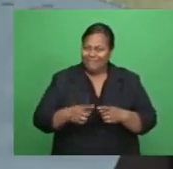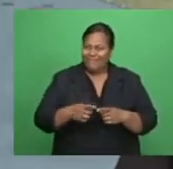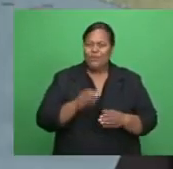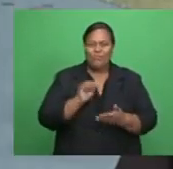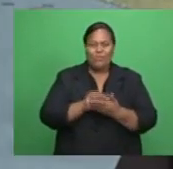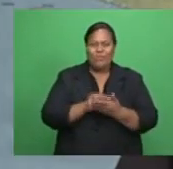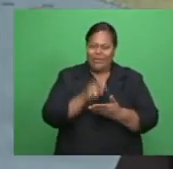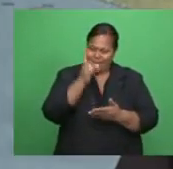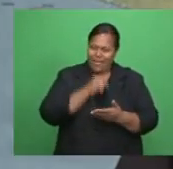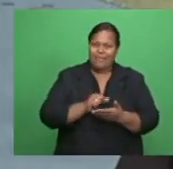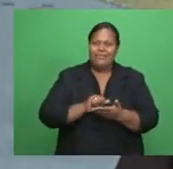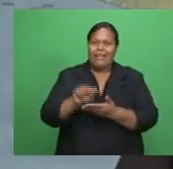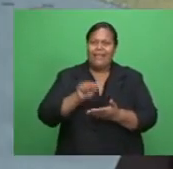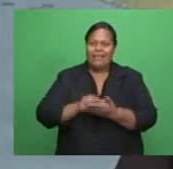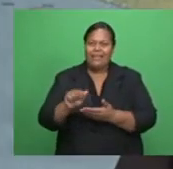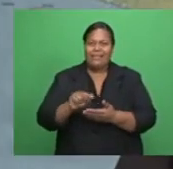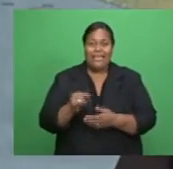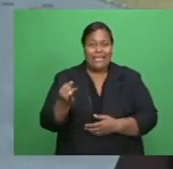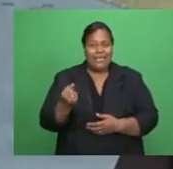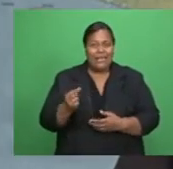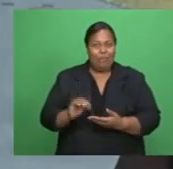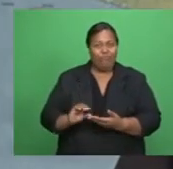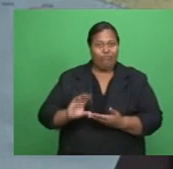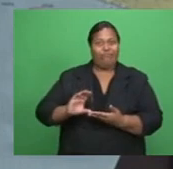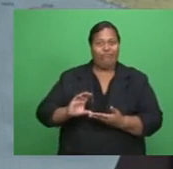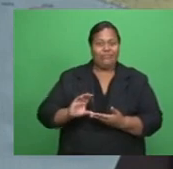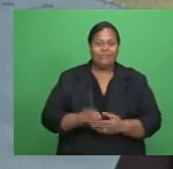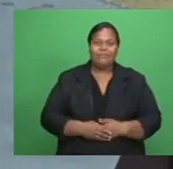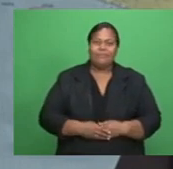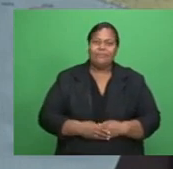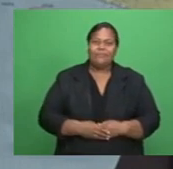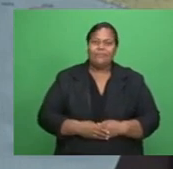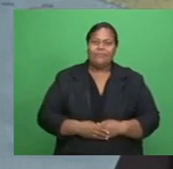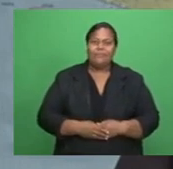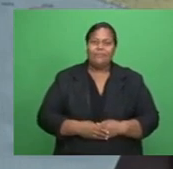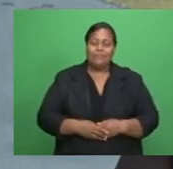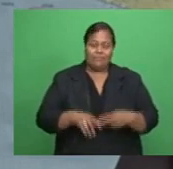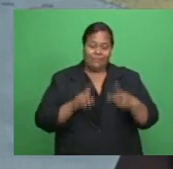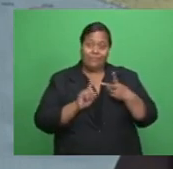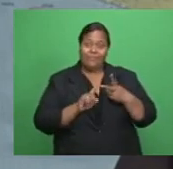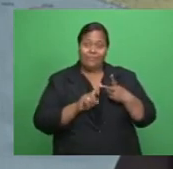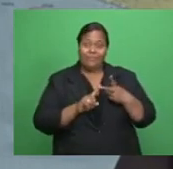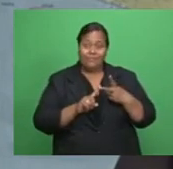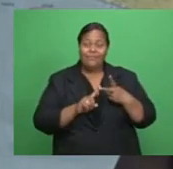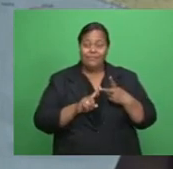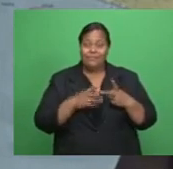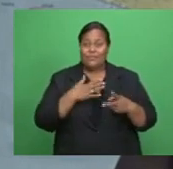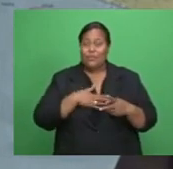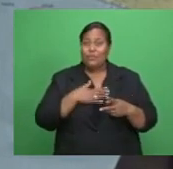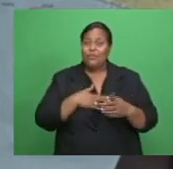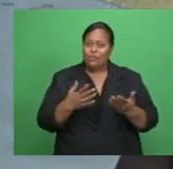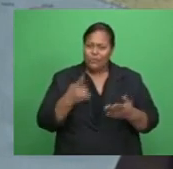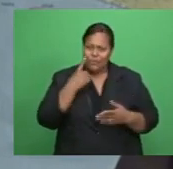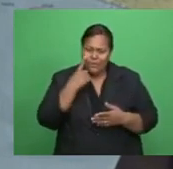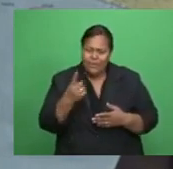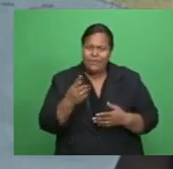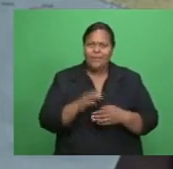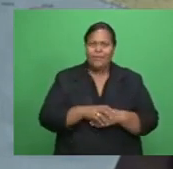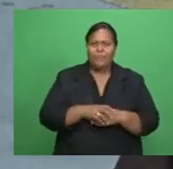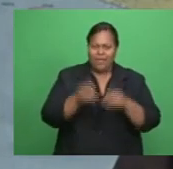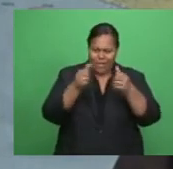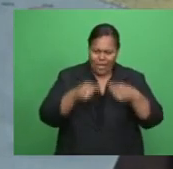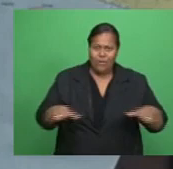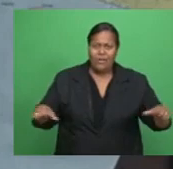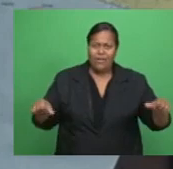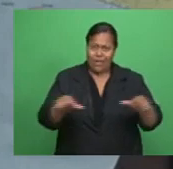that they can generate income out of it. Secondly, we would like to see an increase in aquaculture, especially